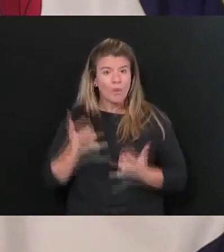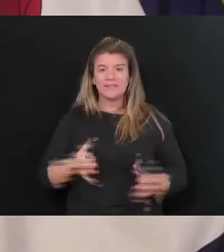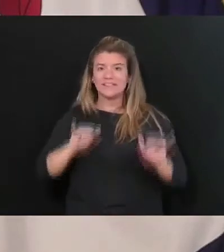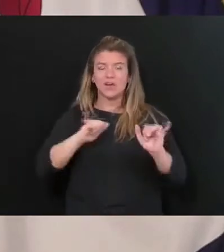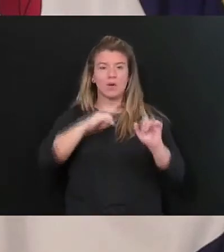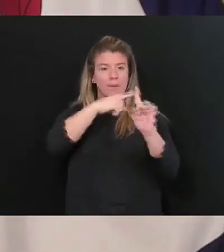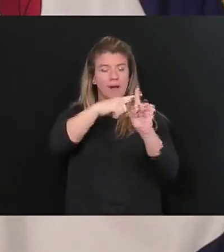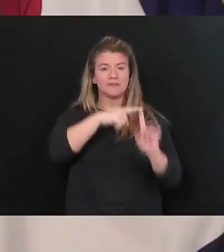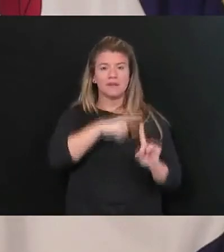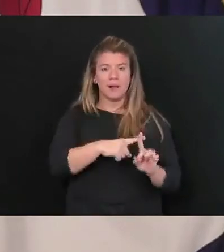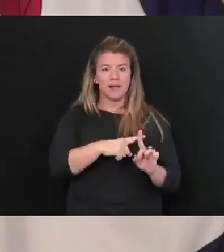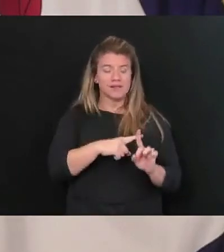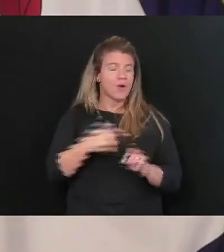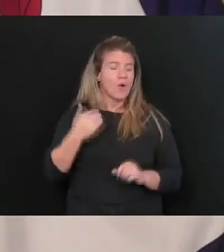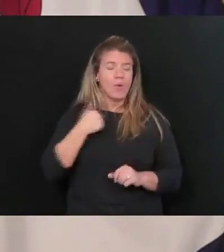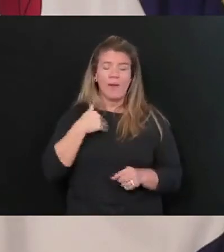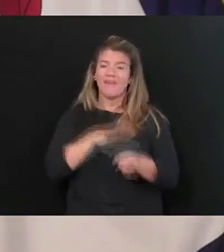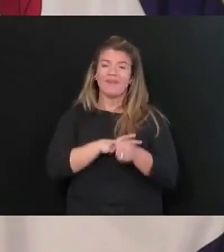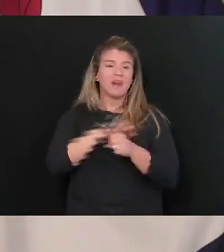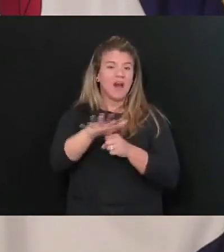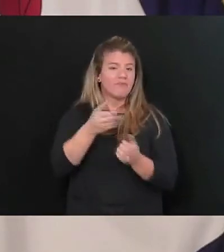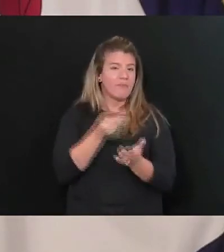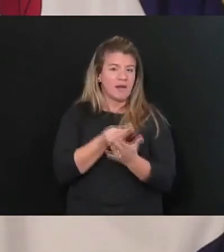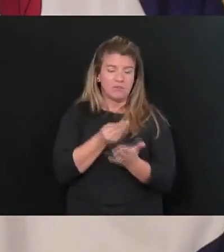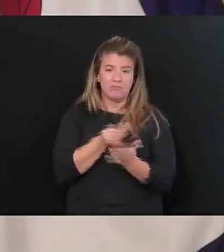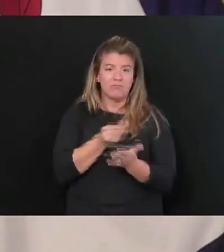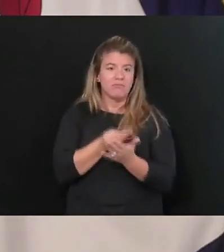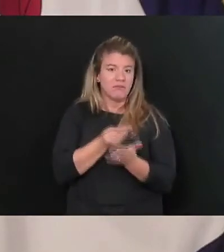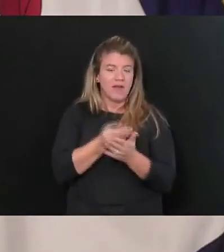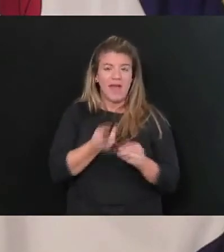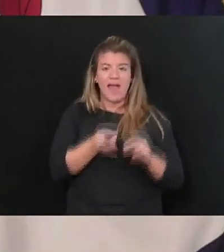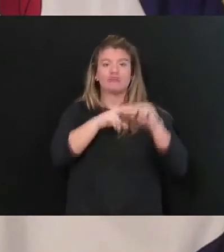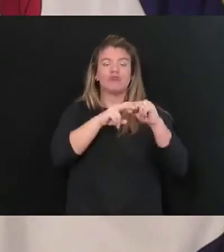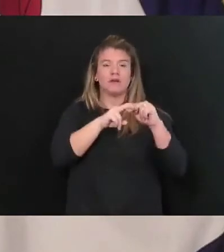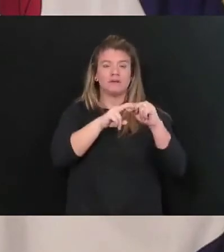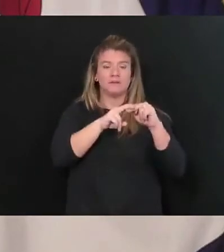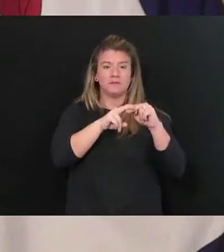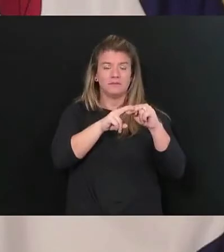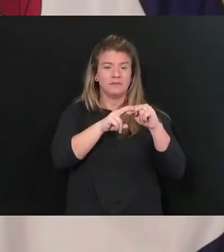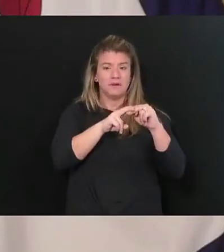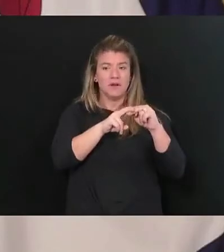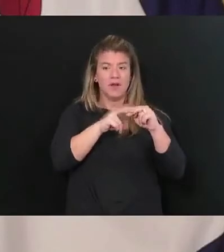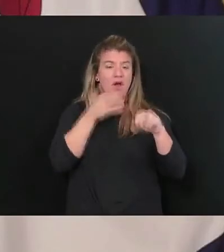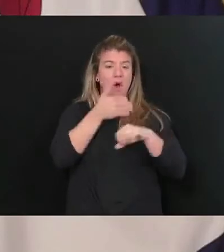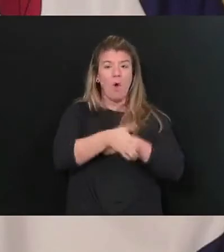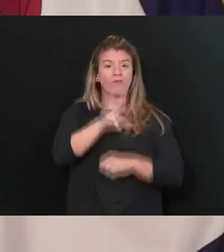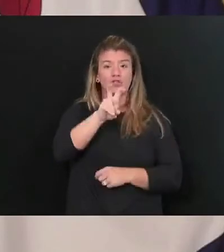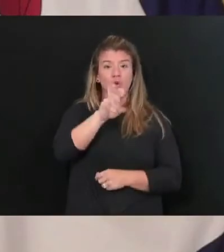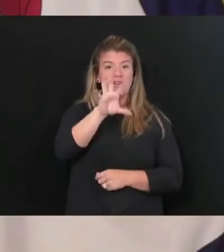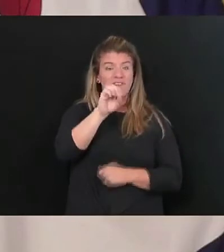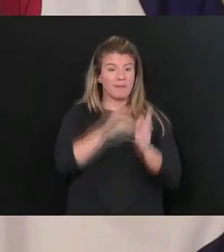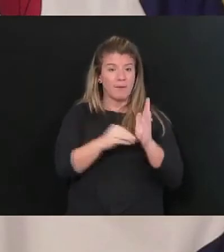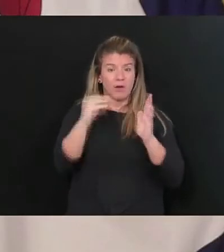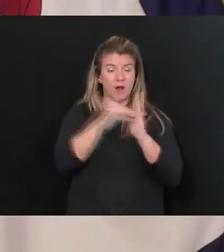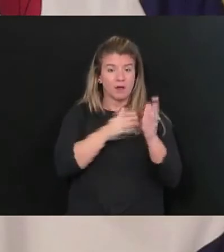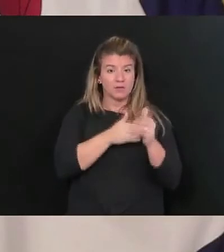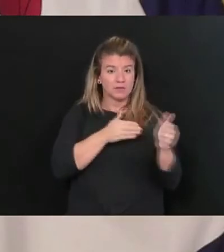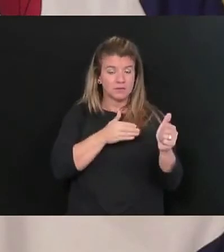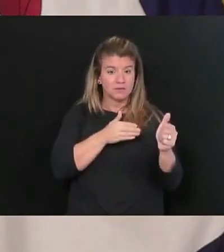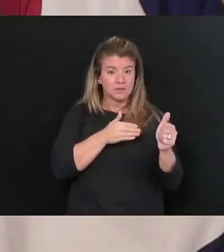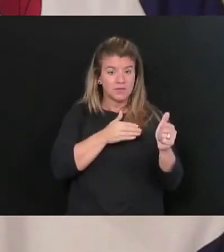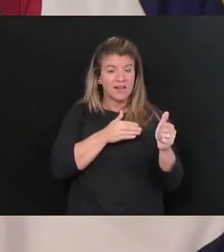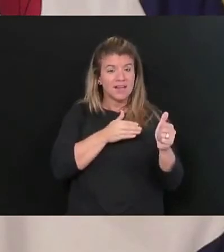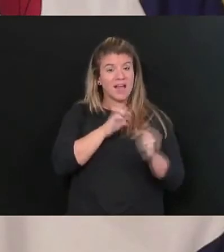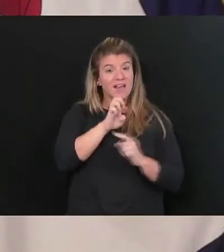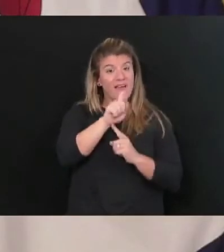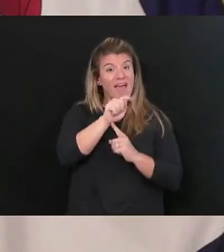got a tremendous surplus of cash now in West Virginia, probably well in excess of $250 million of excess